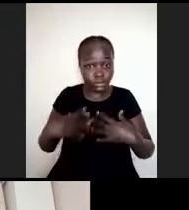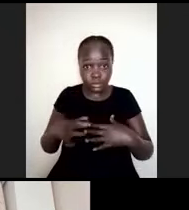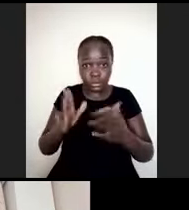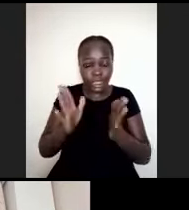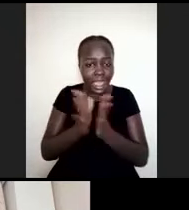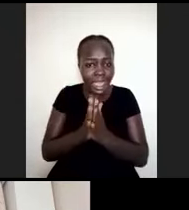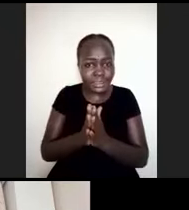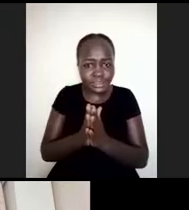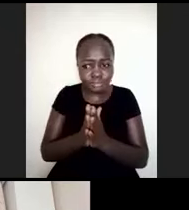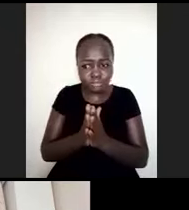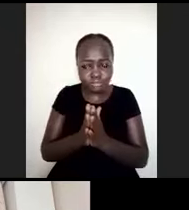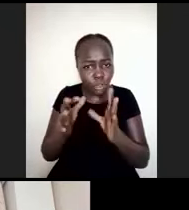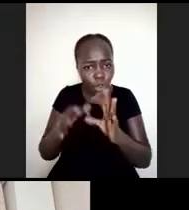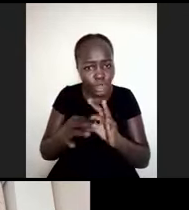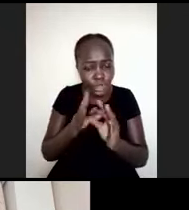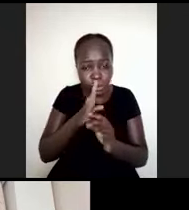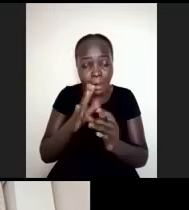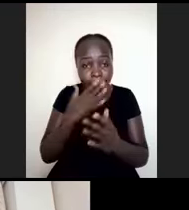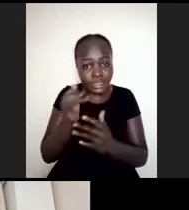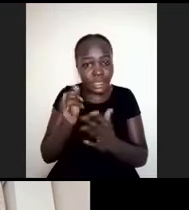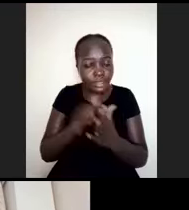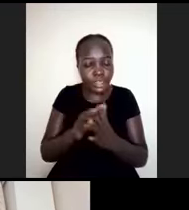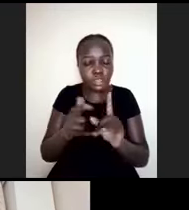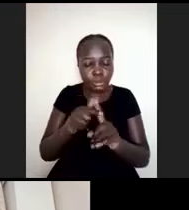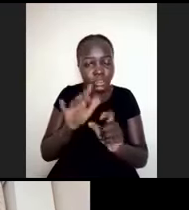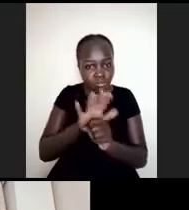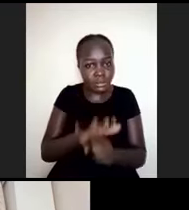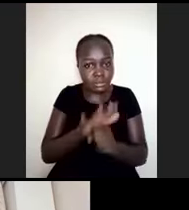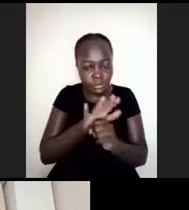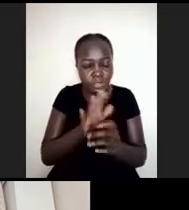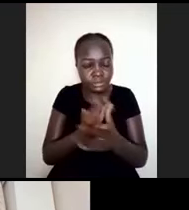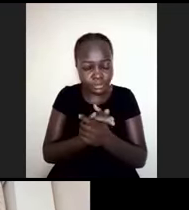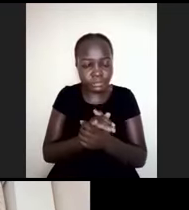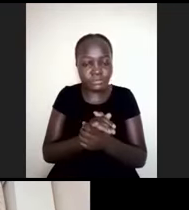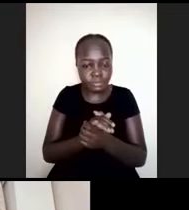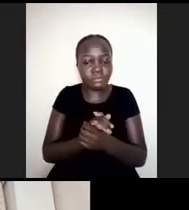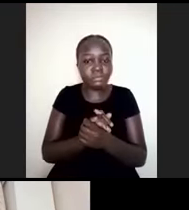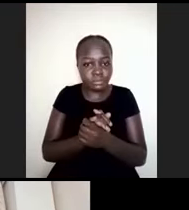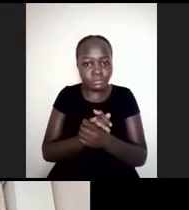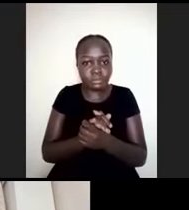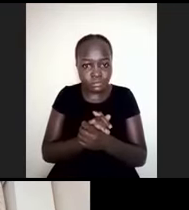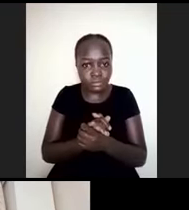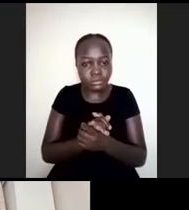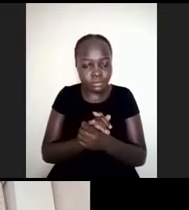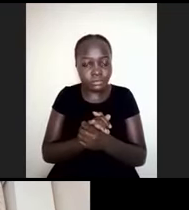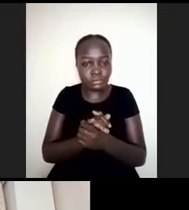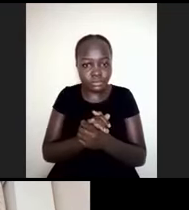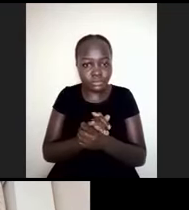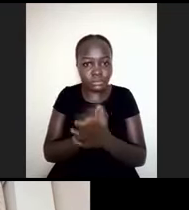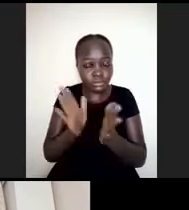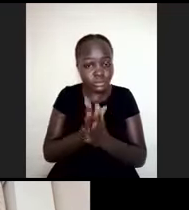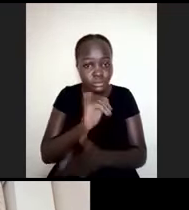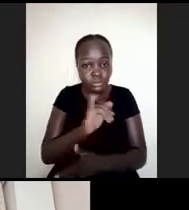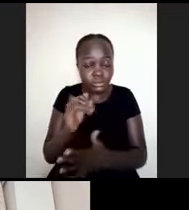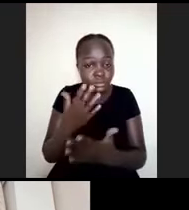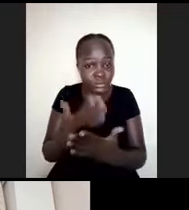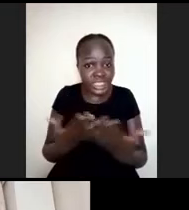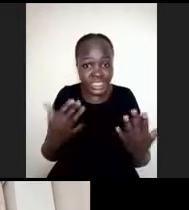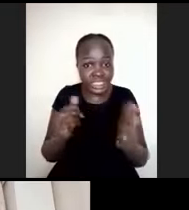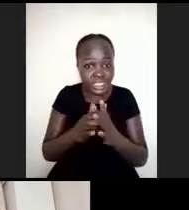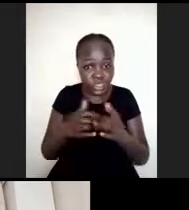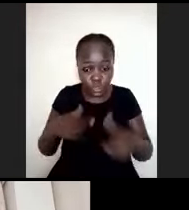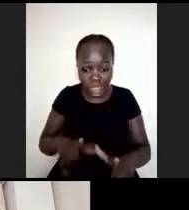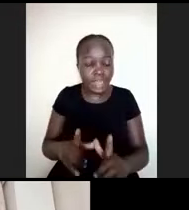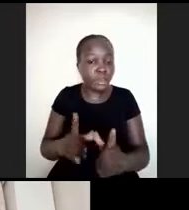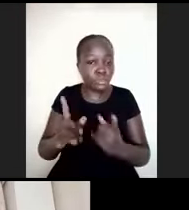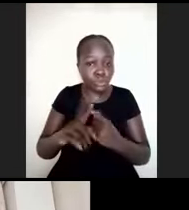better, you know, then that's positive peer pressure, you know, and those are the people you are allowed to hang around